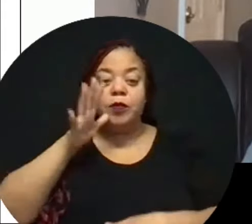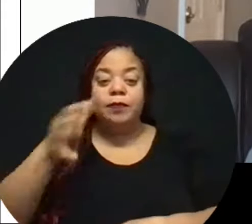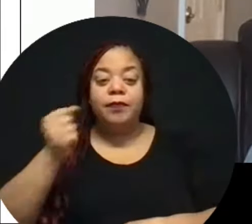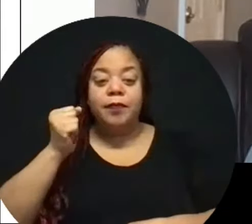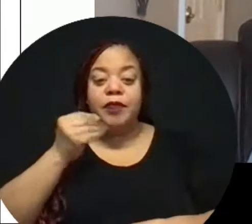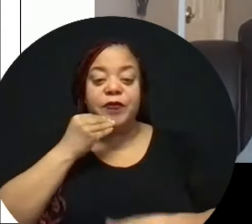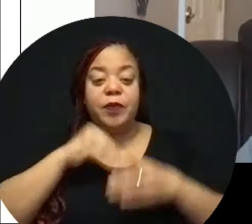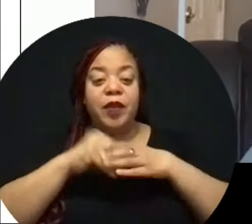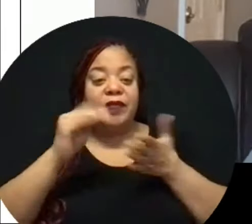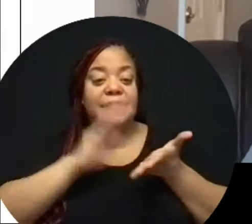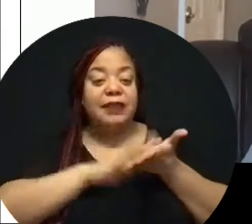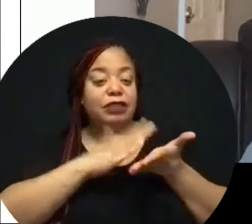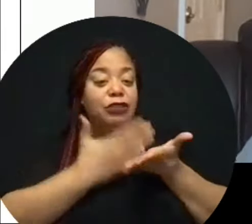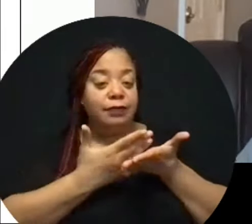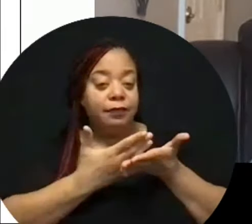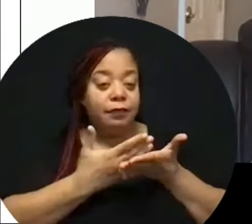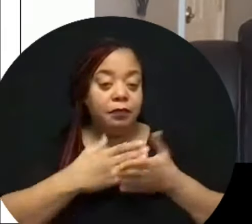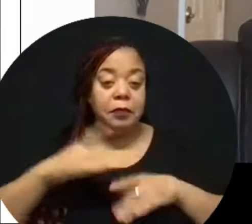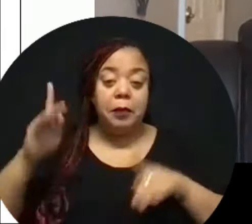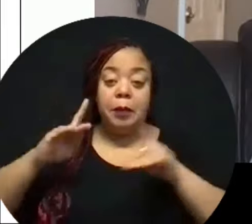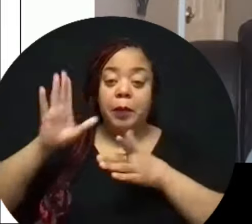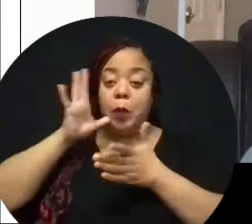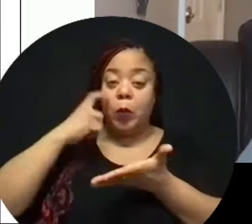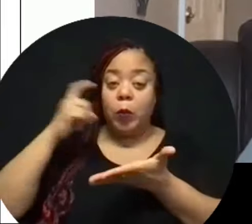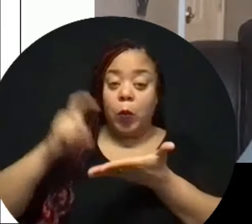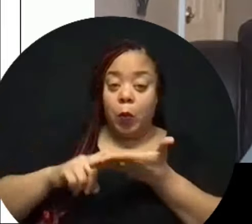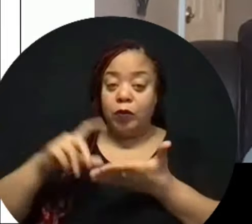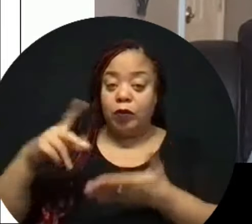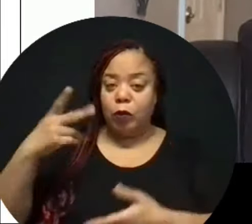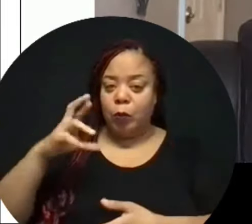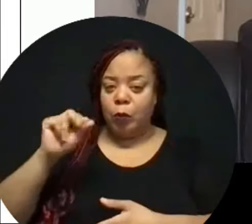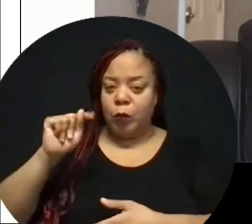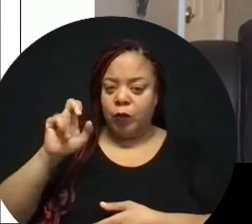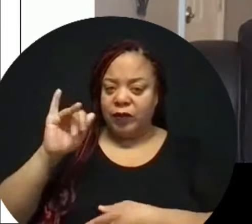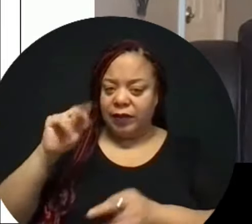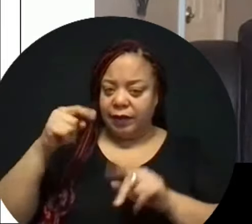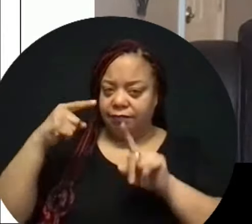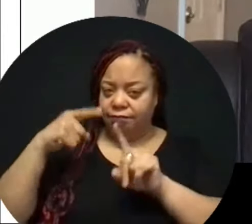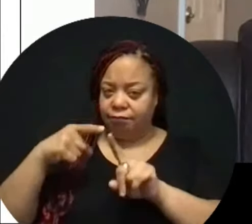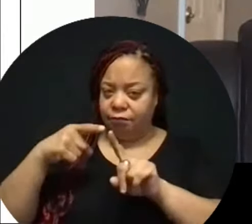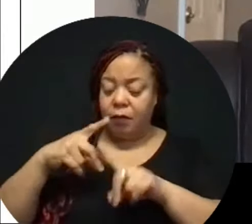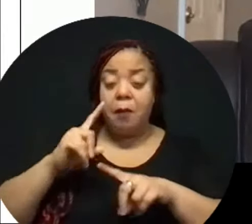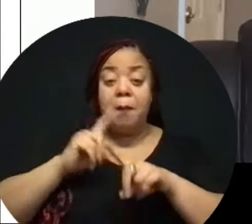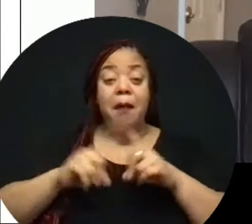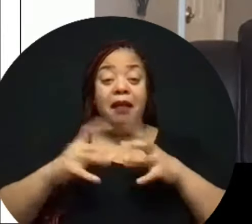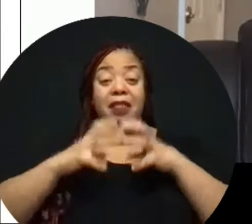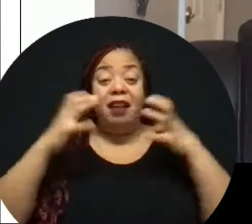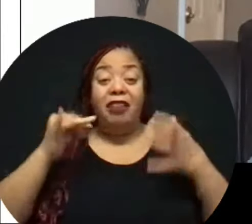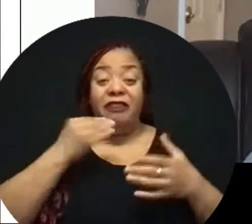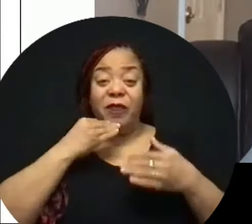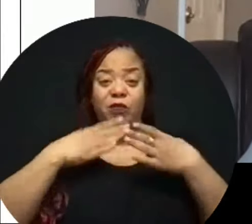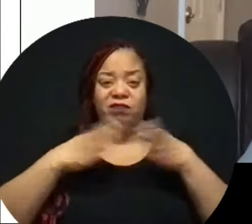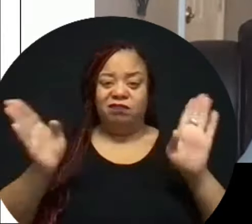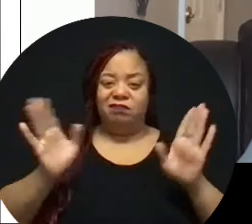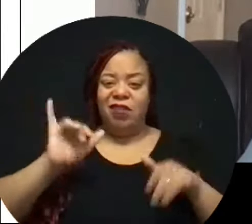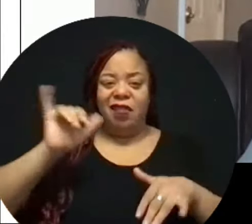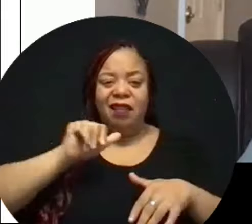not for human consumption right there on the labels of the containers. And so, like, it goes back to like they're